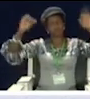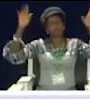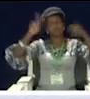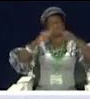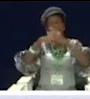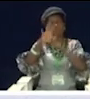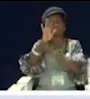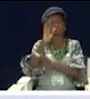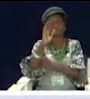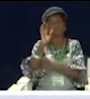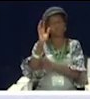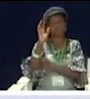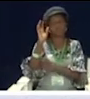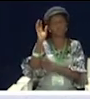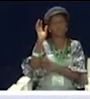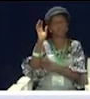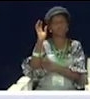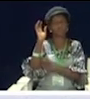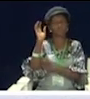God,